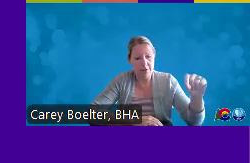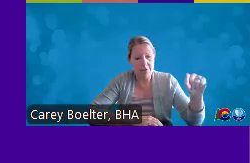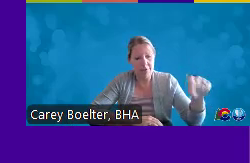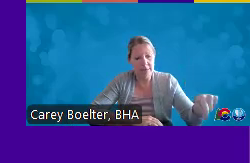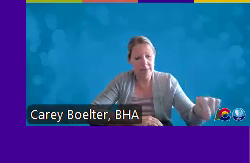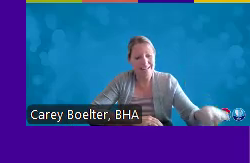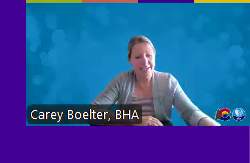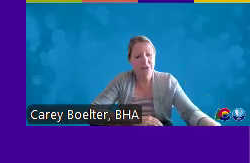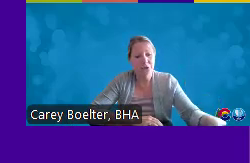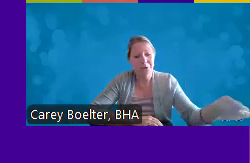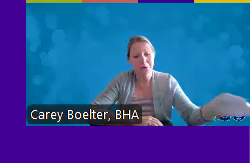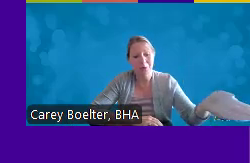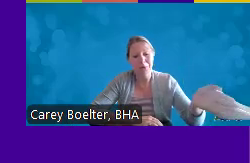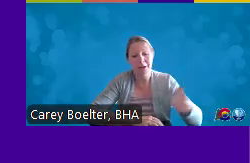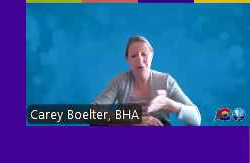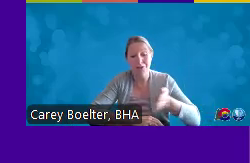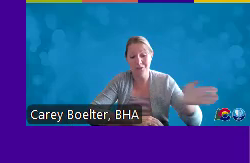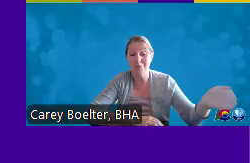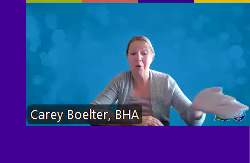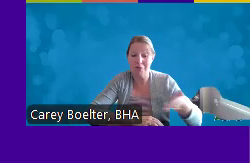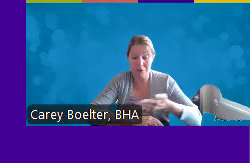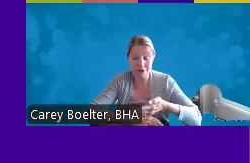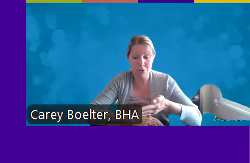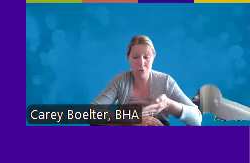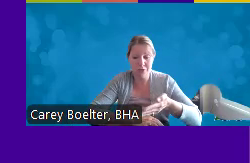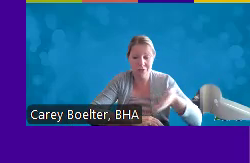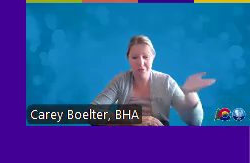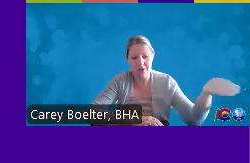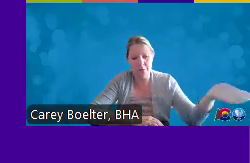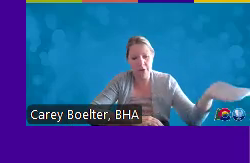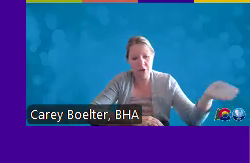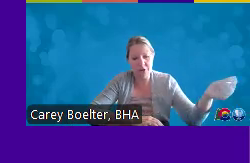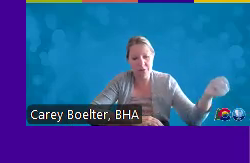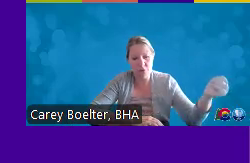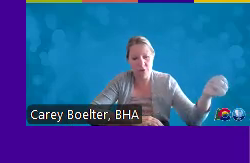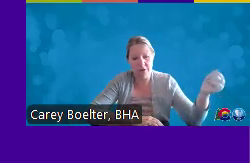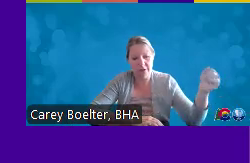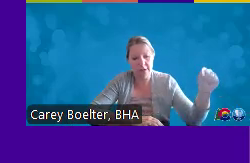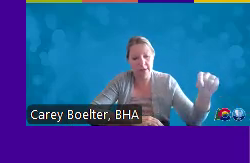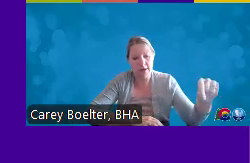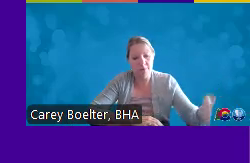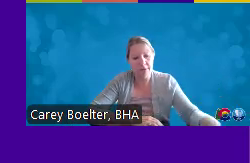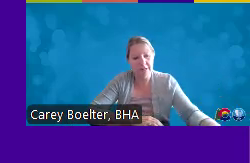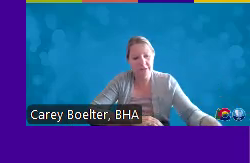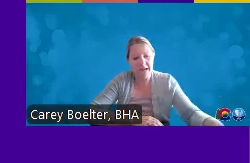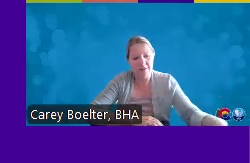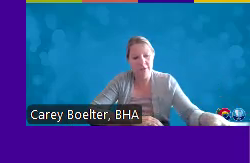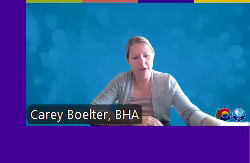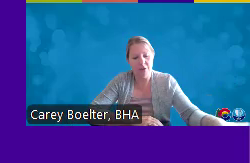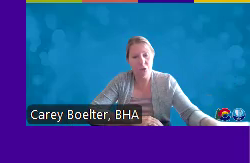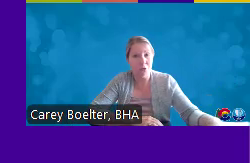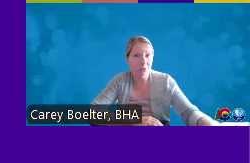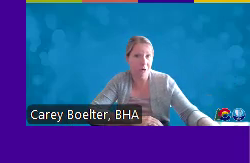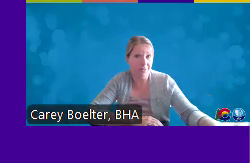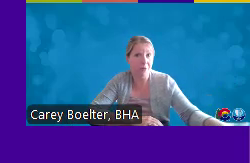because of the need to incorporate questions from all 32 courses, but also for the ability to have